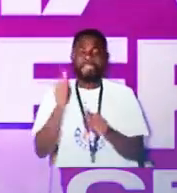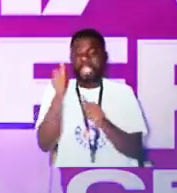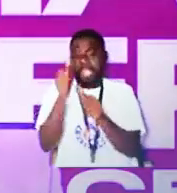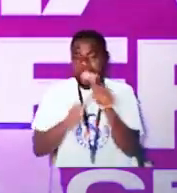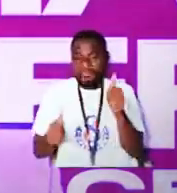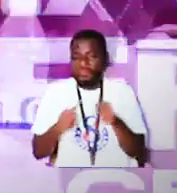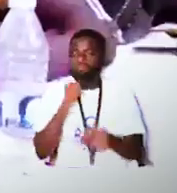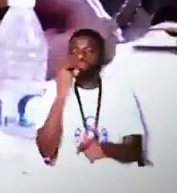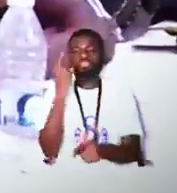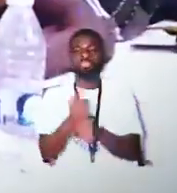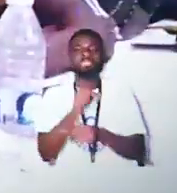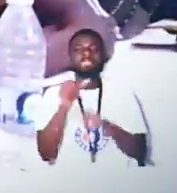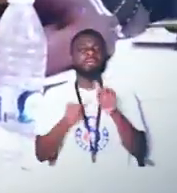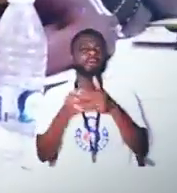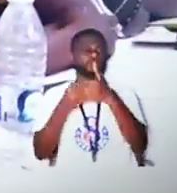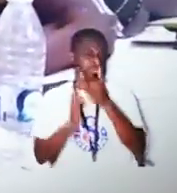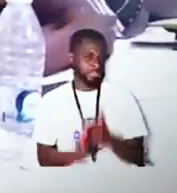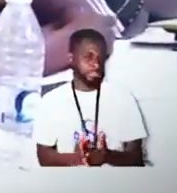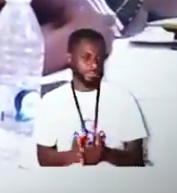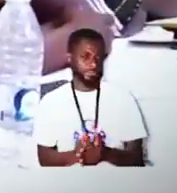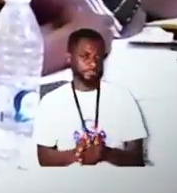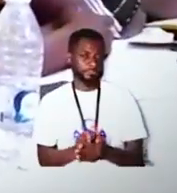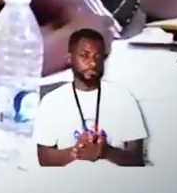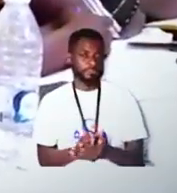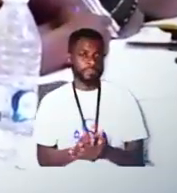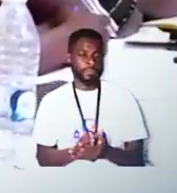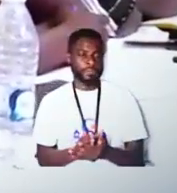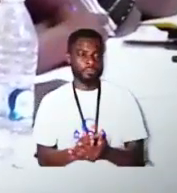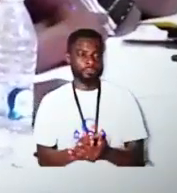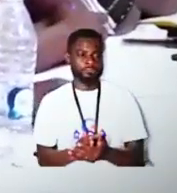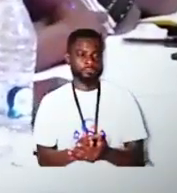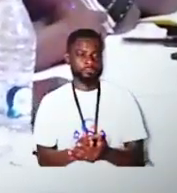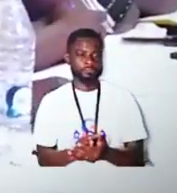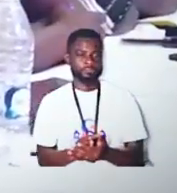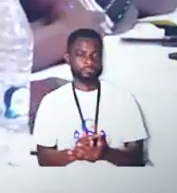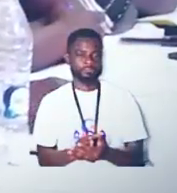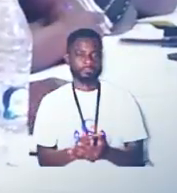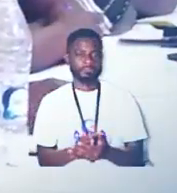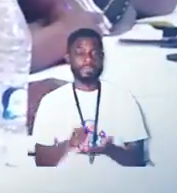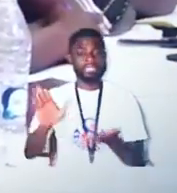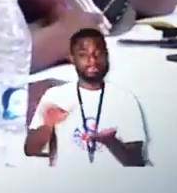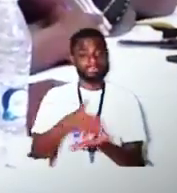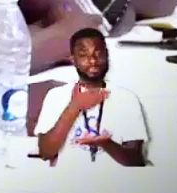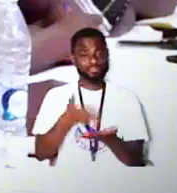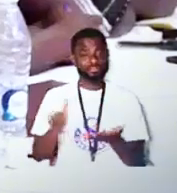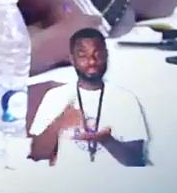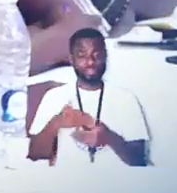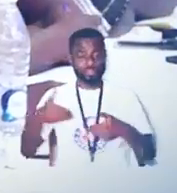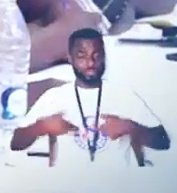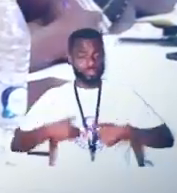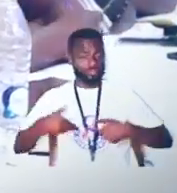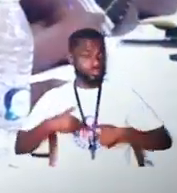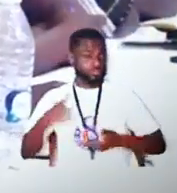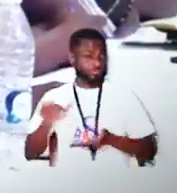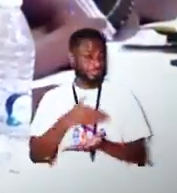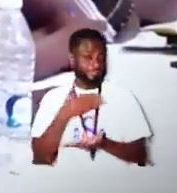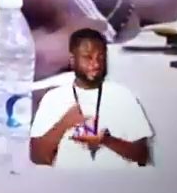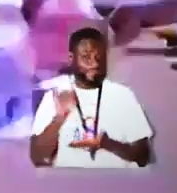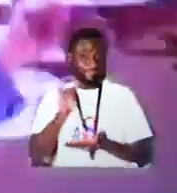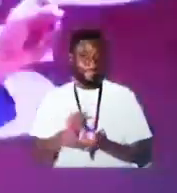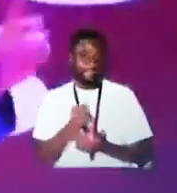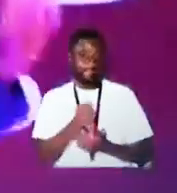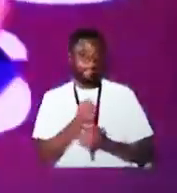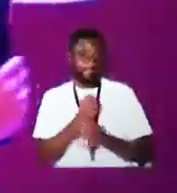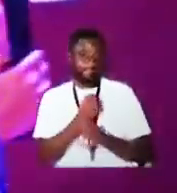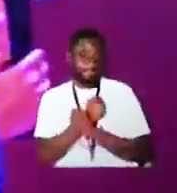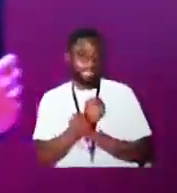just about the leader. You see, the song our young people sang, these are patriotic songs. And